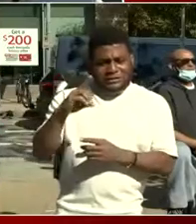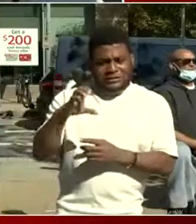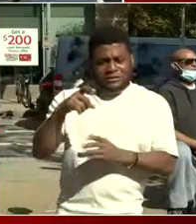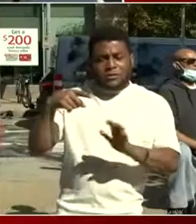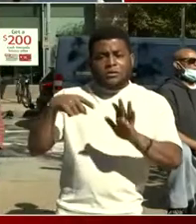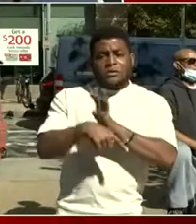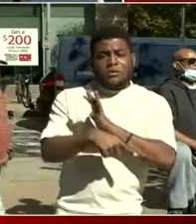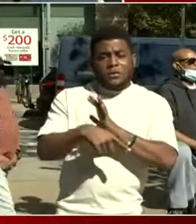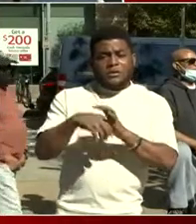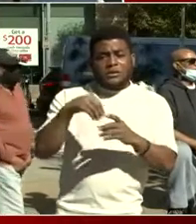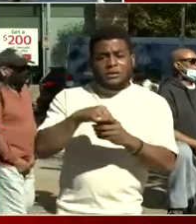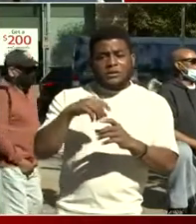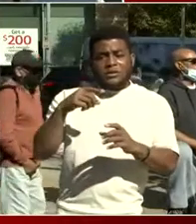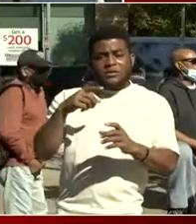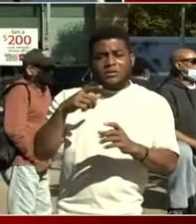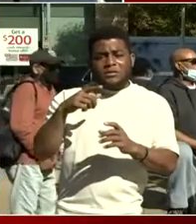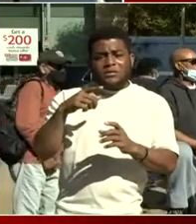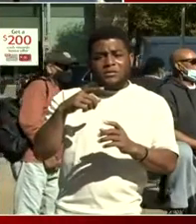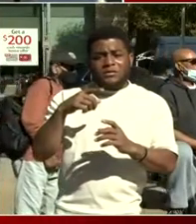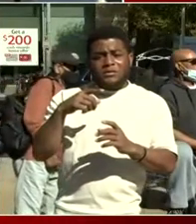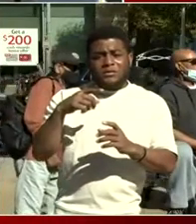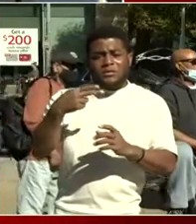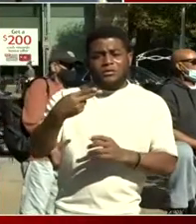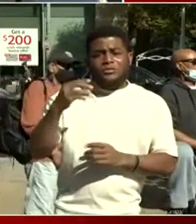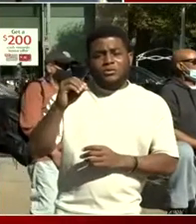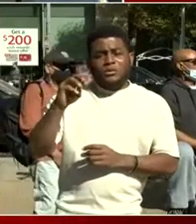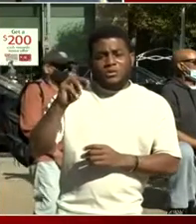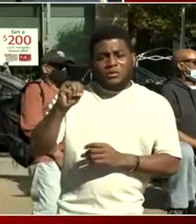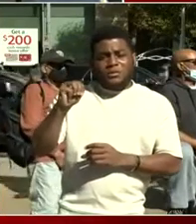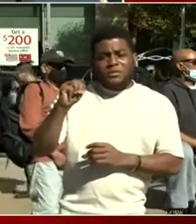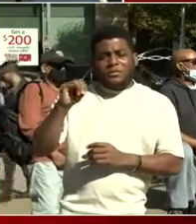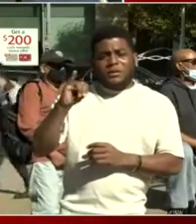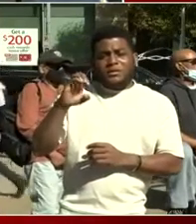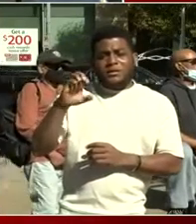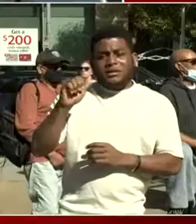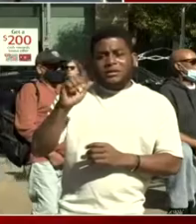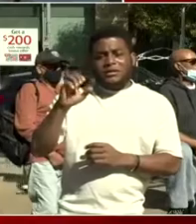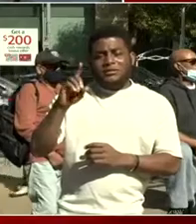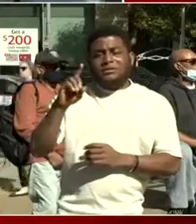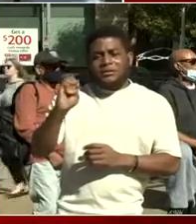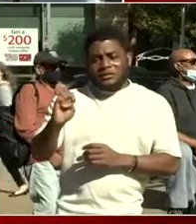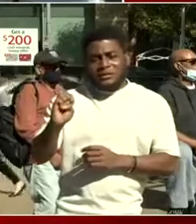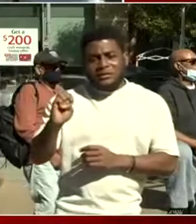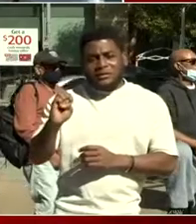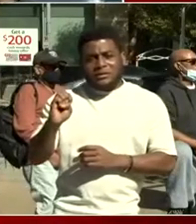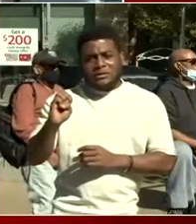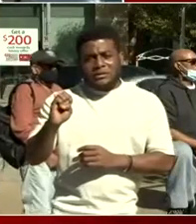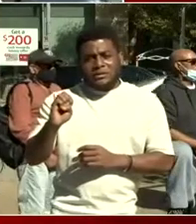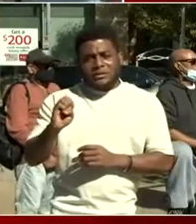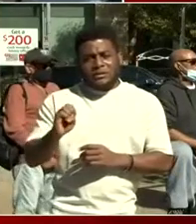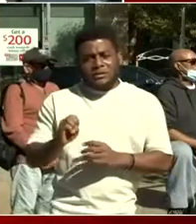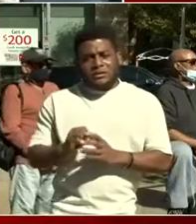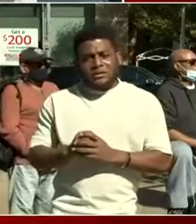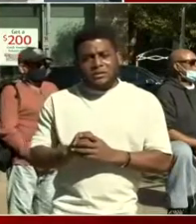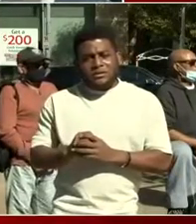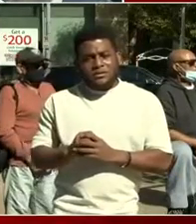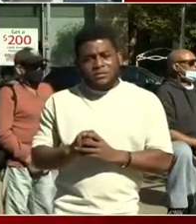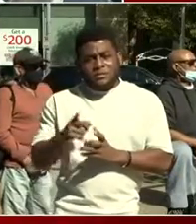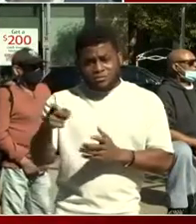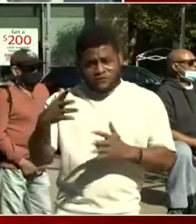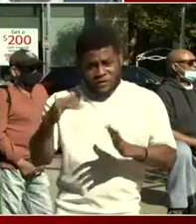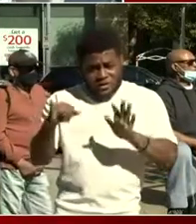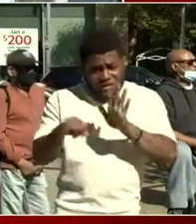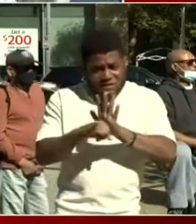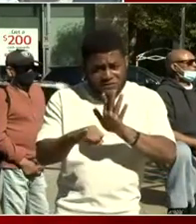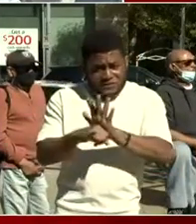9%? So we're talking about specifically in the summer crime initiative areas, in the areas that we identified as summer crime initiative areas for